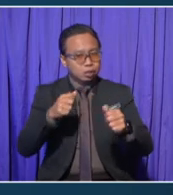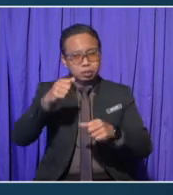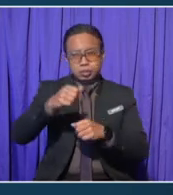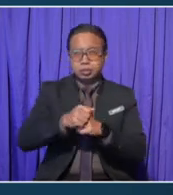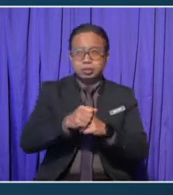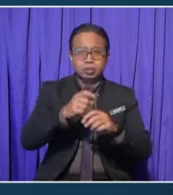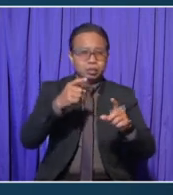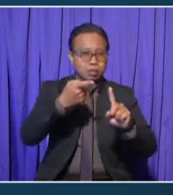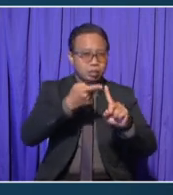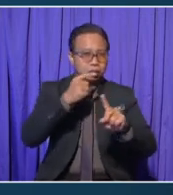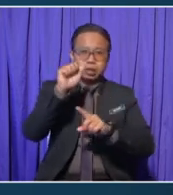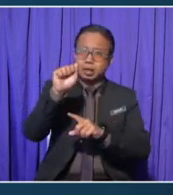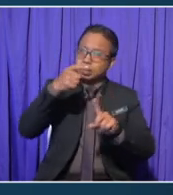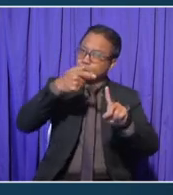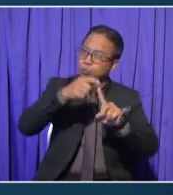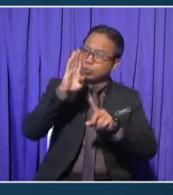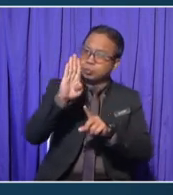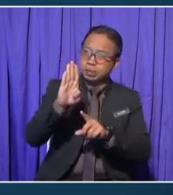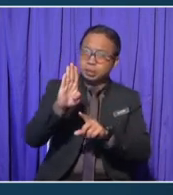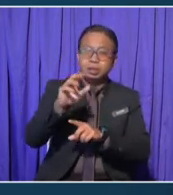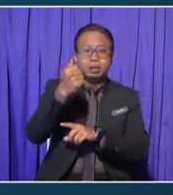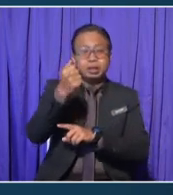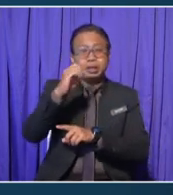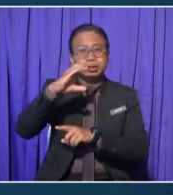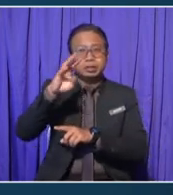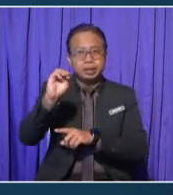to B is 10 centimeters.